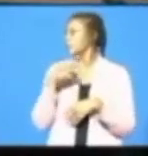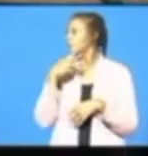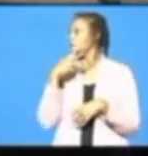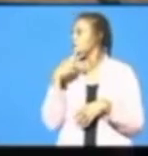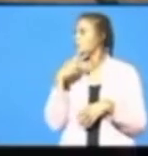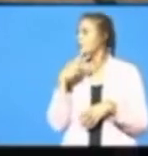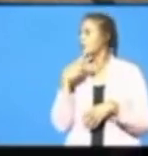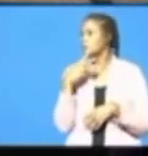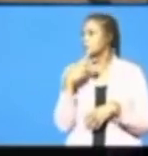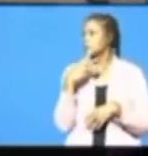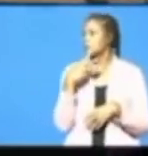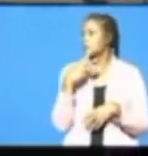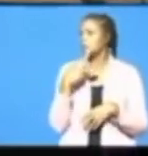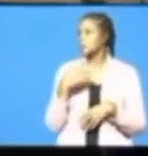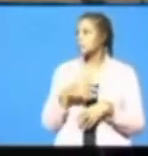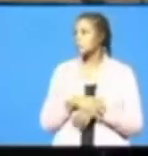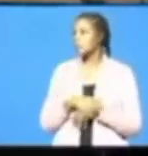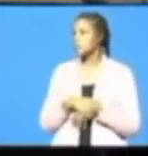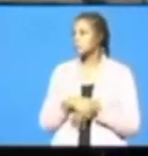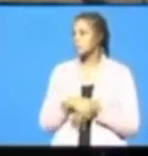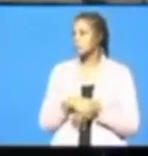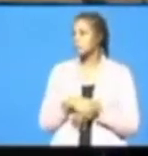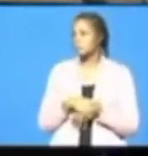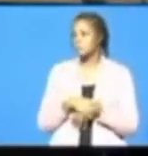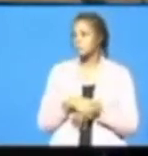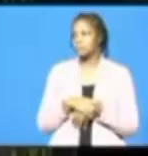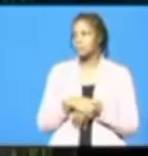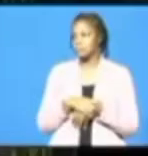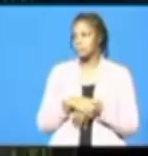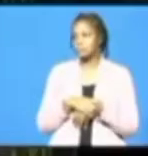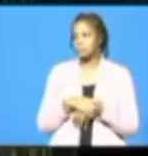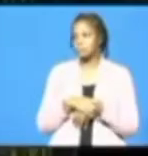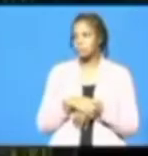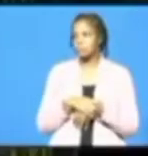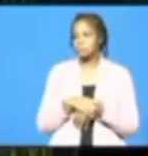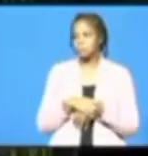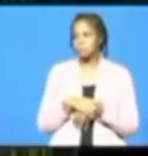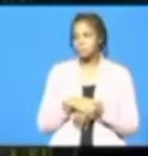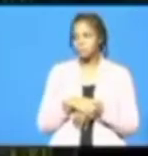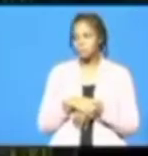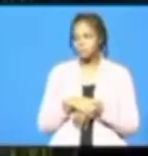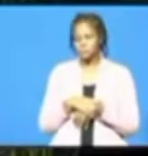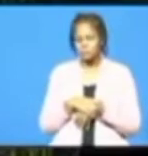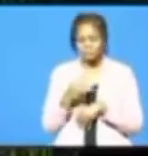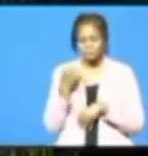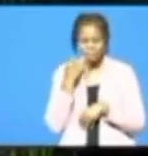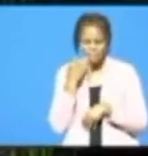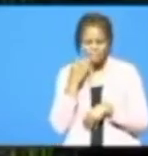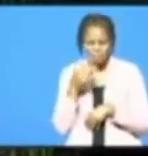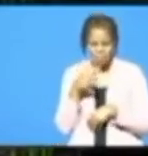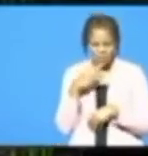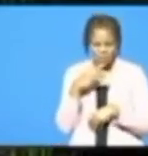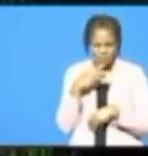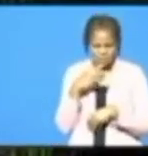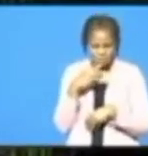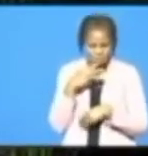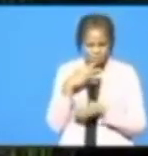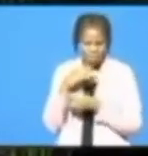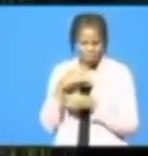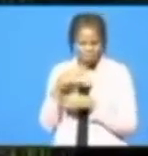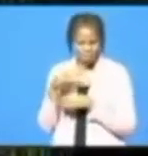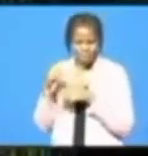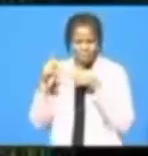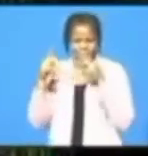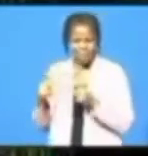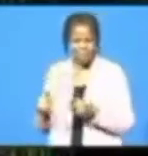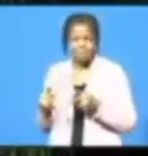waters are poison. And if the waters are poison, then the world is going